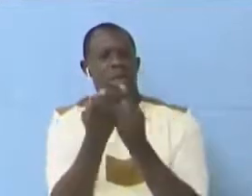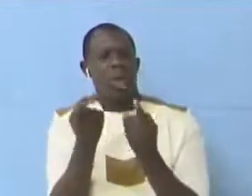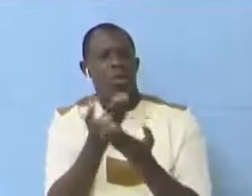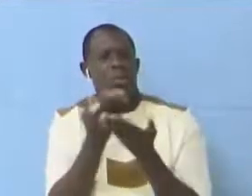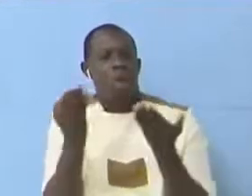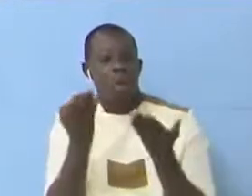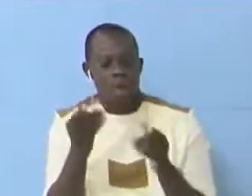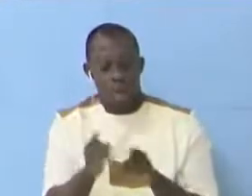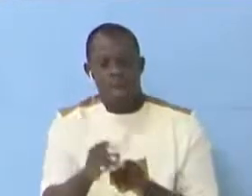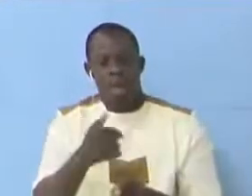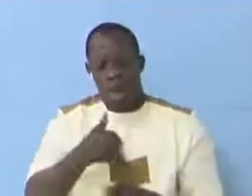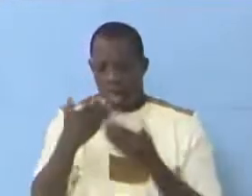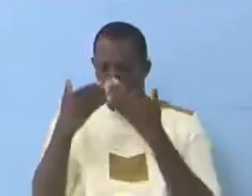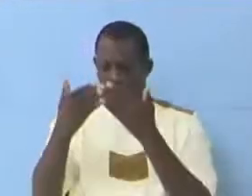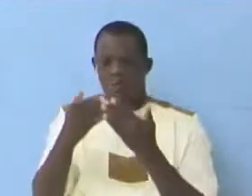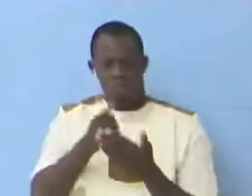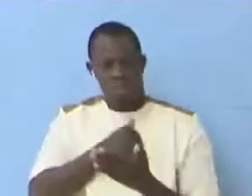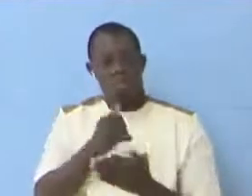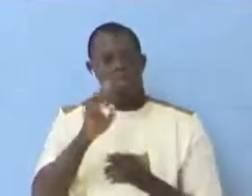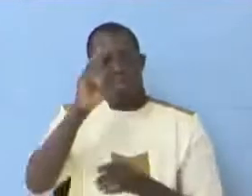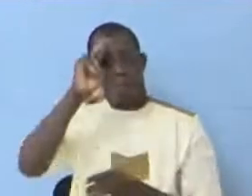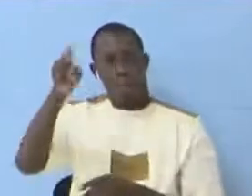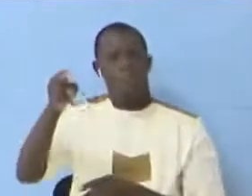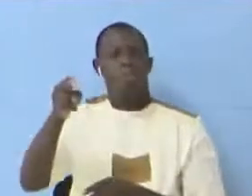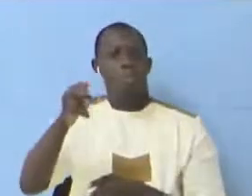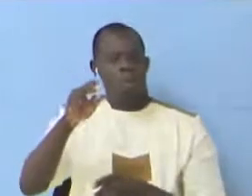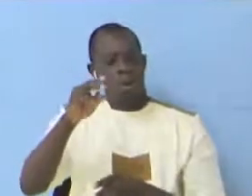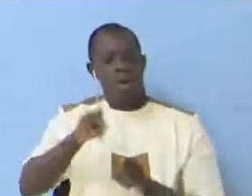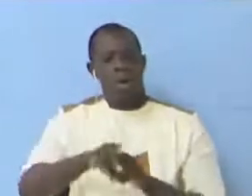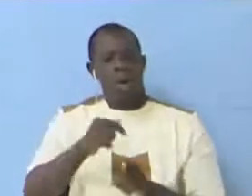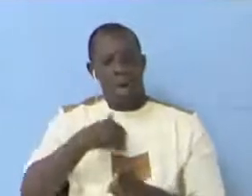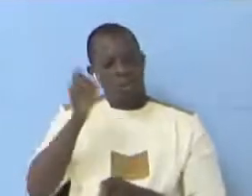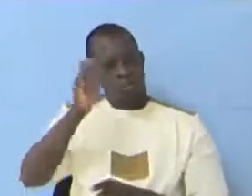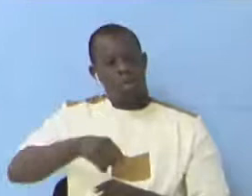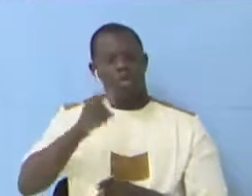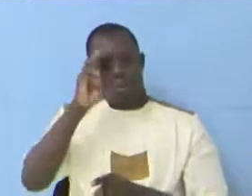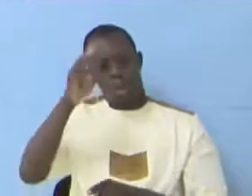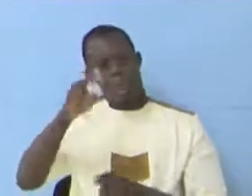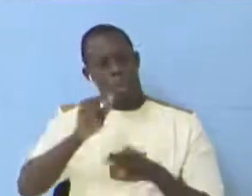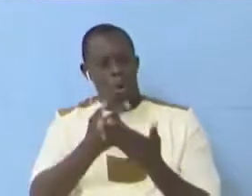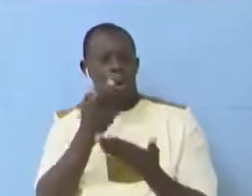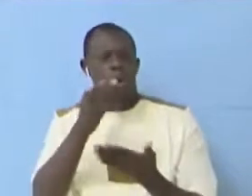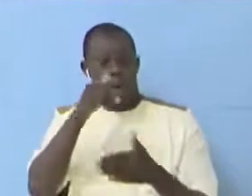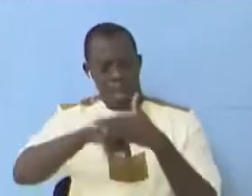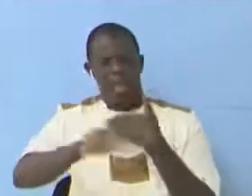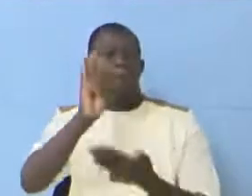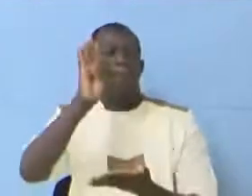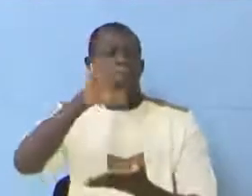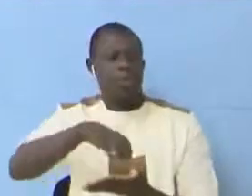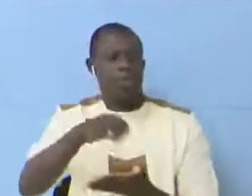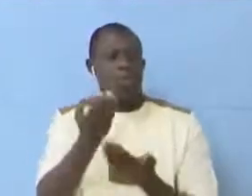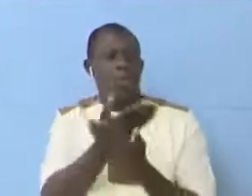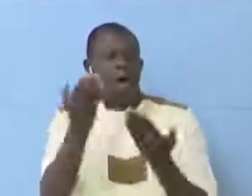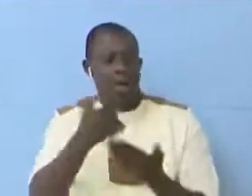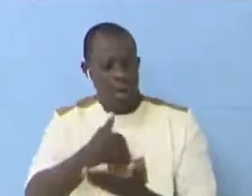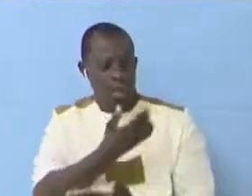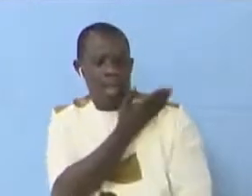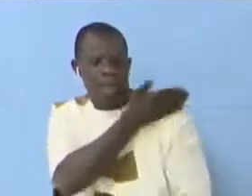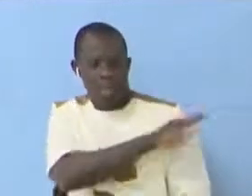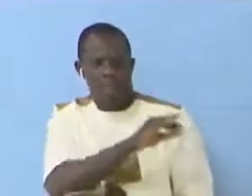told him he should be home. No, I told him he should be in Banjul. So I left him in